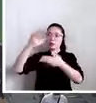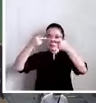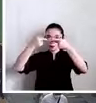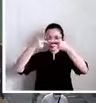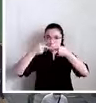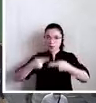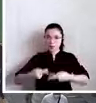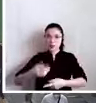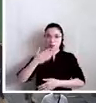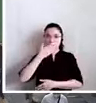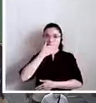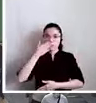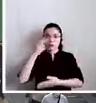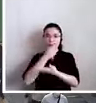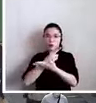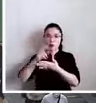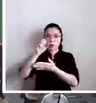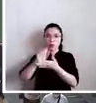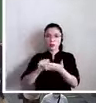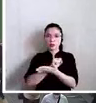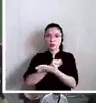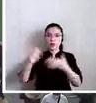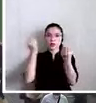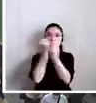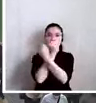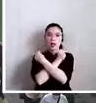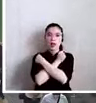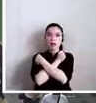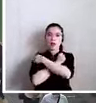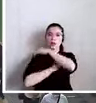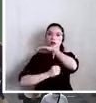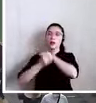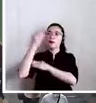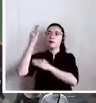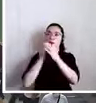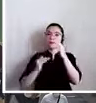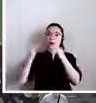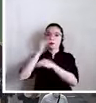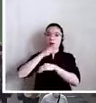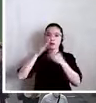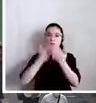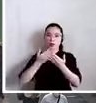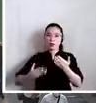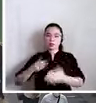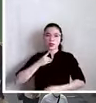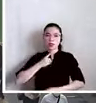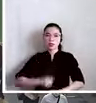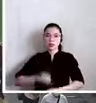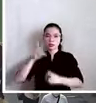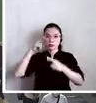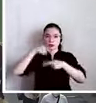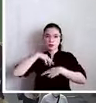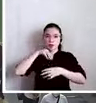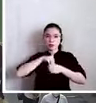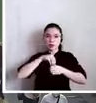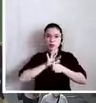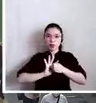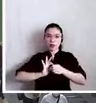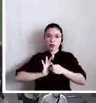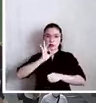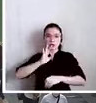holy sacrament. I love you above all things, and I desire to receive you into my soul. Since